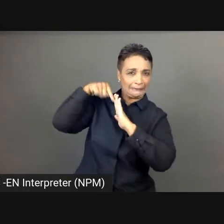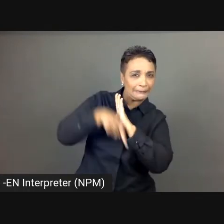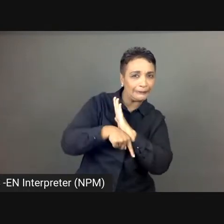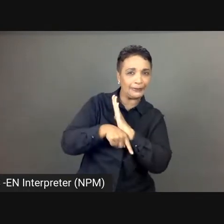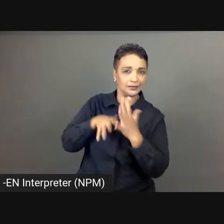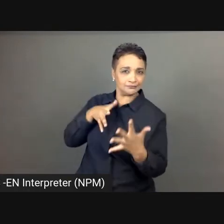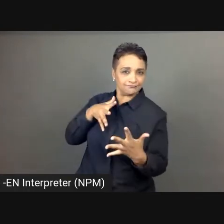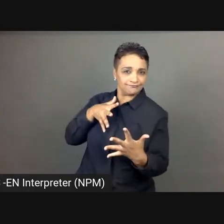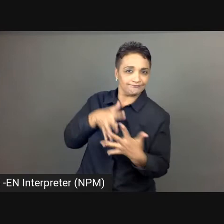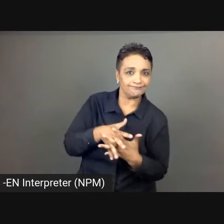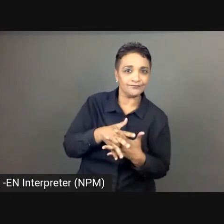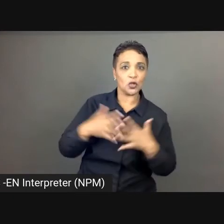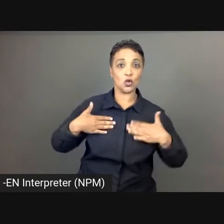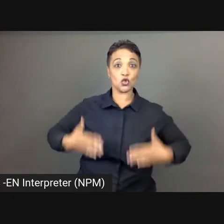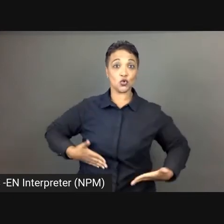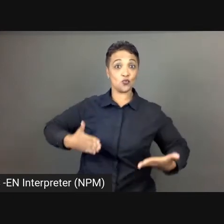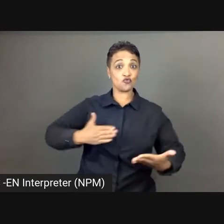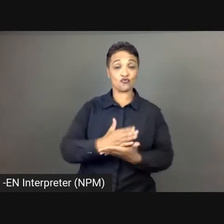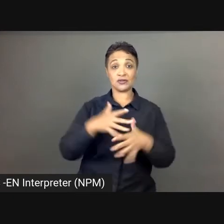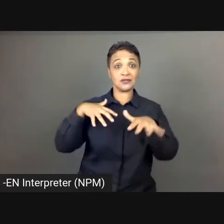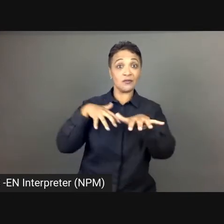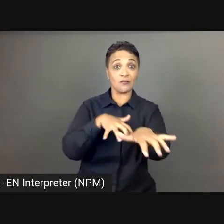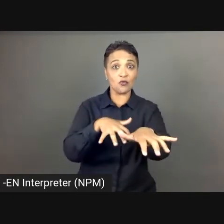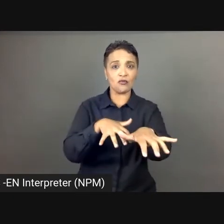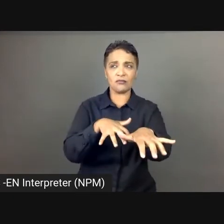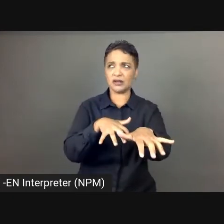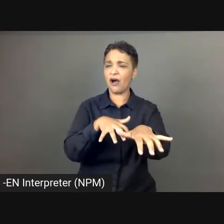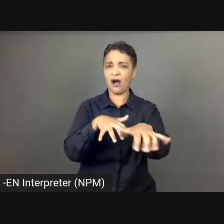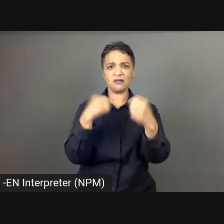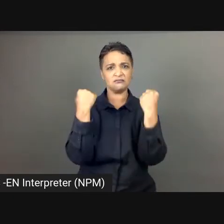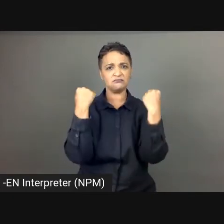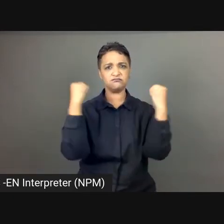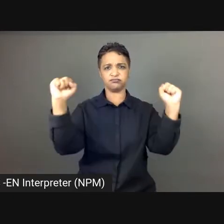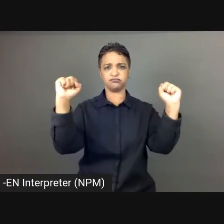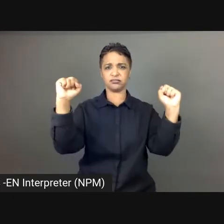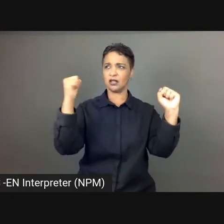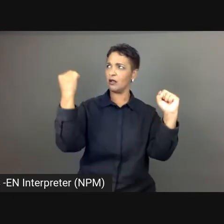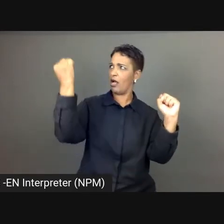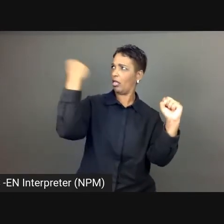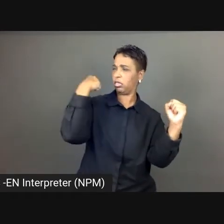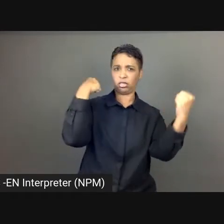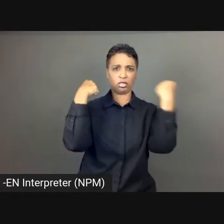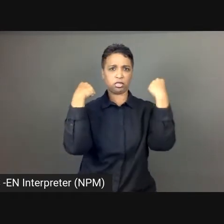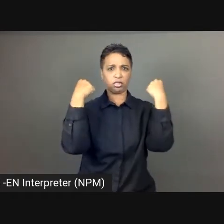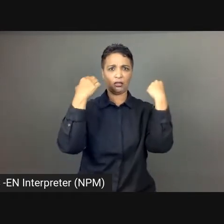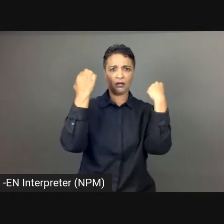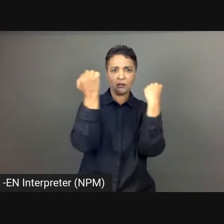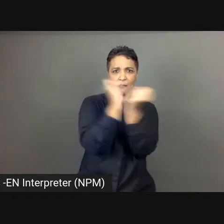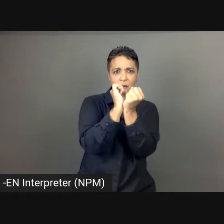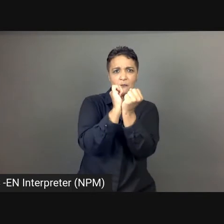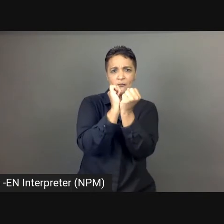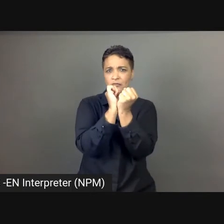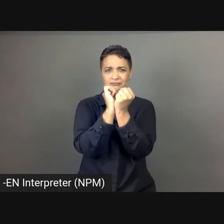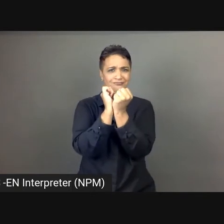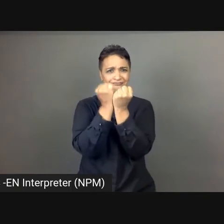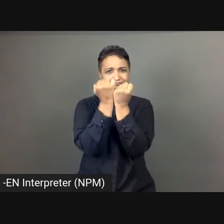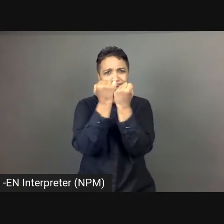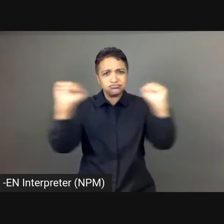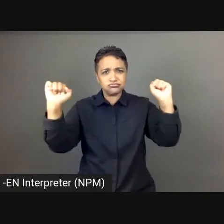global human rights movement really involve resistance to various oppressions, be it colonialism, imperialism,